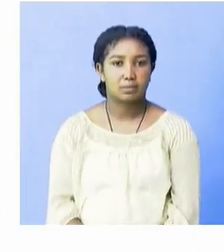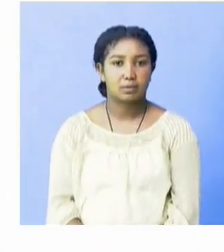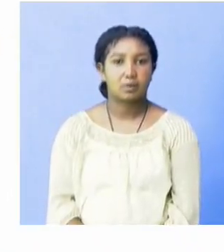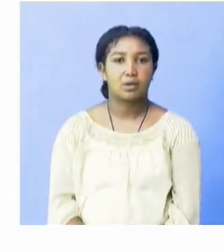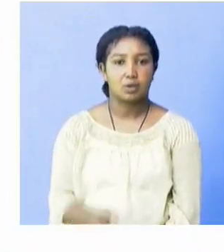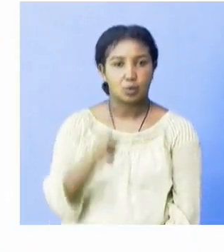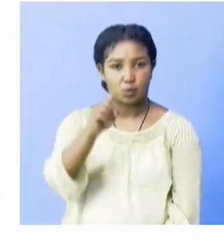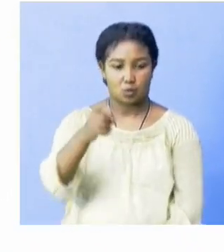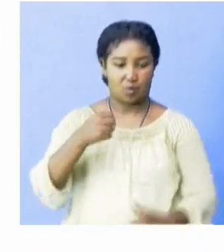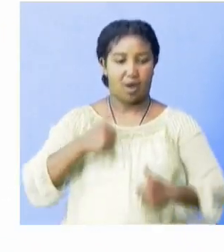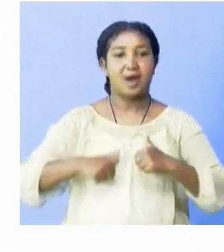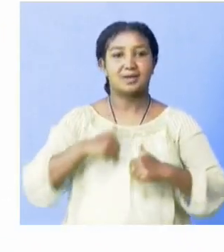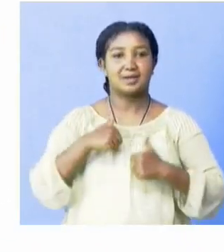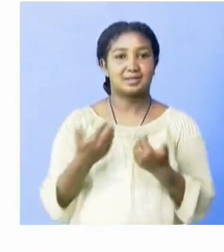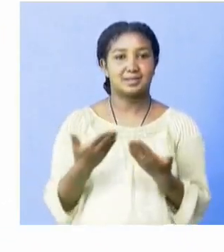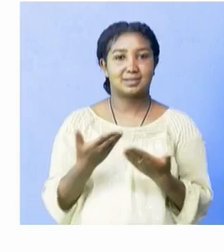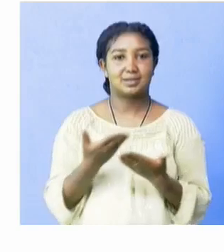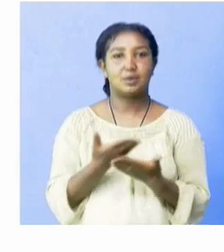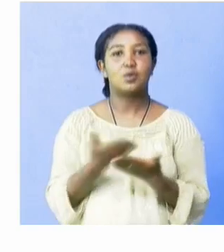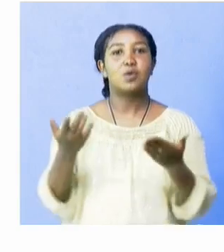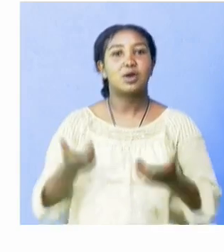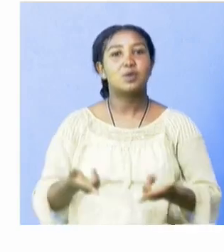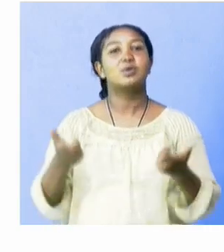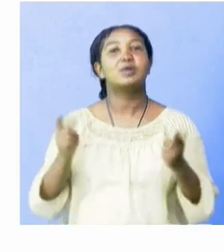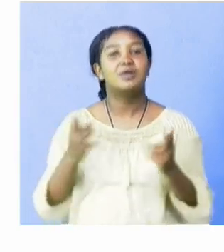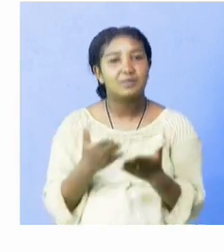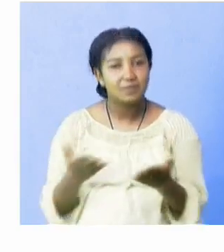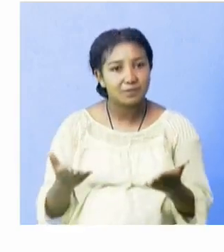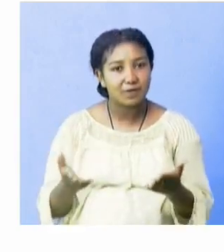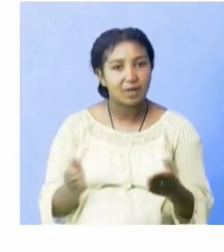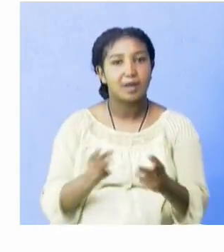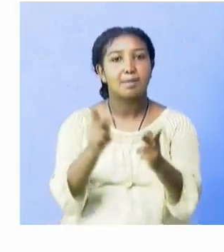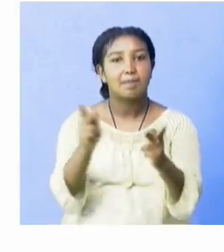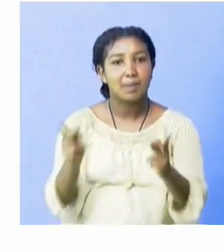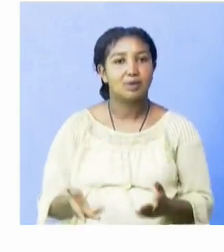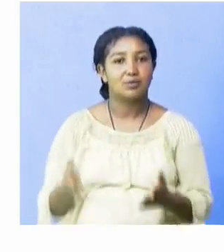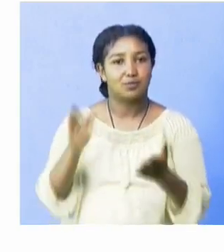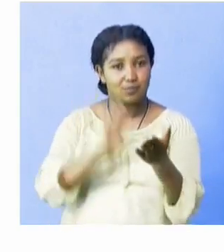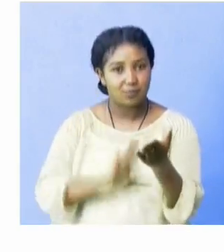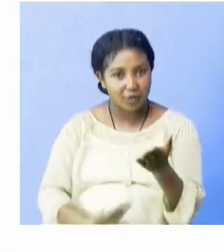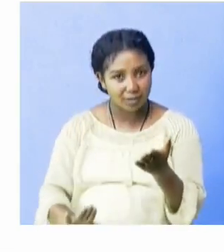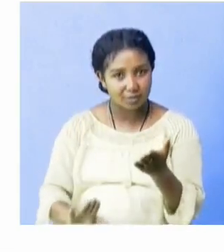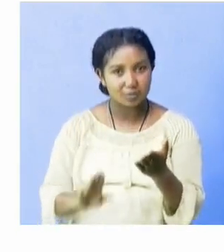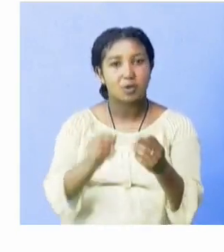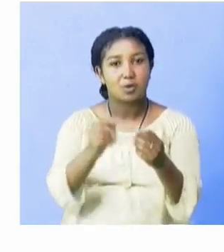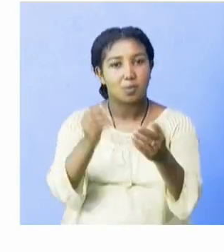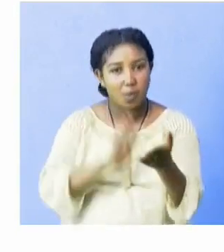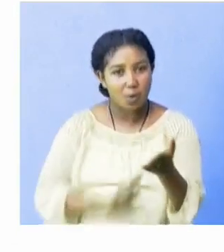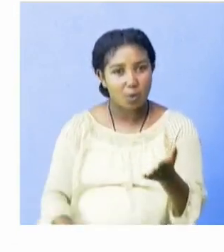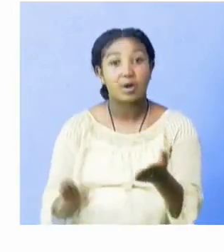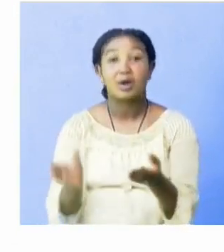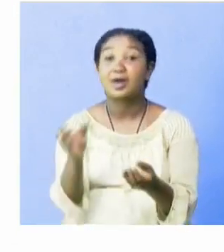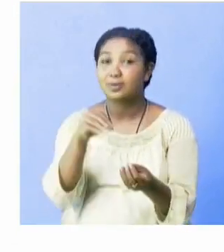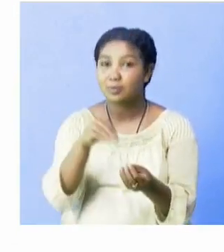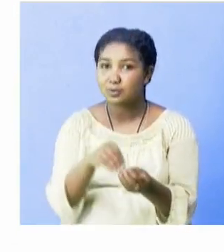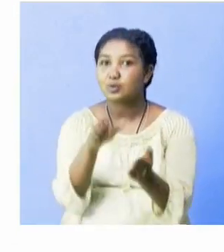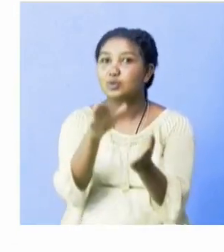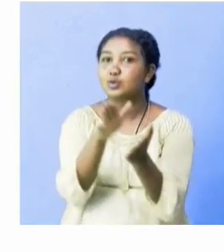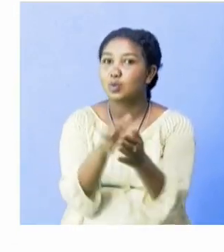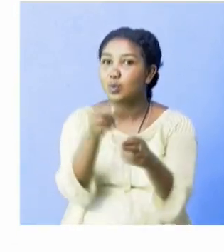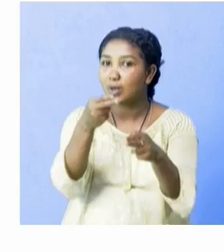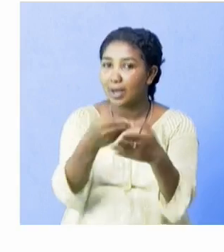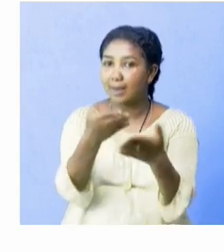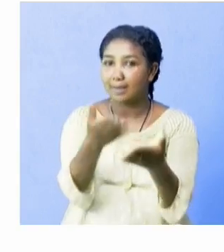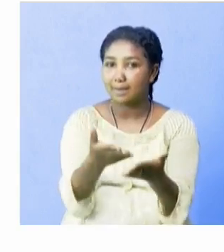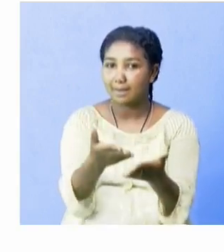Your address, where did you live now? And place of birth, the place you born, and also school name.